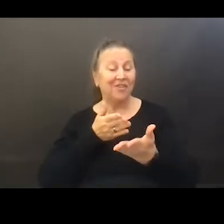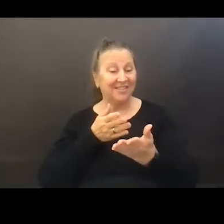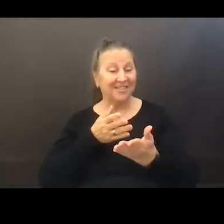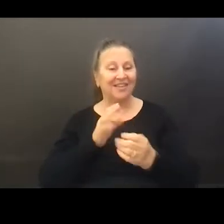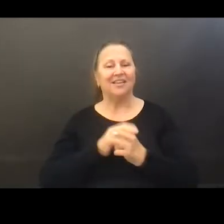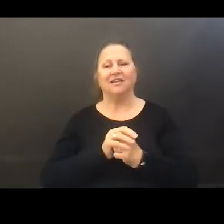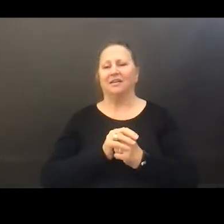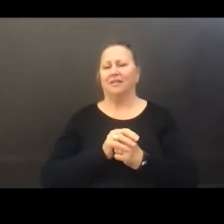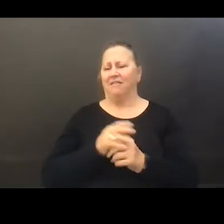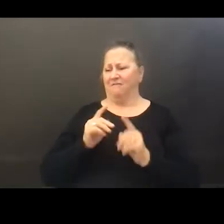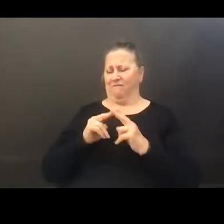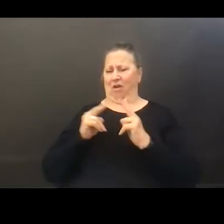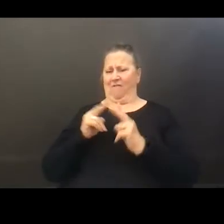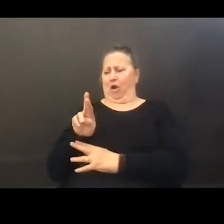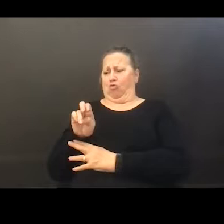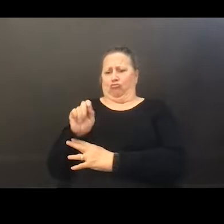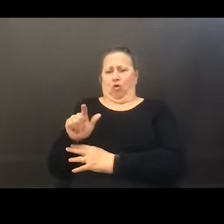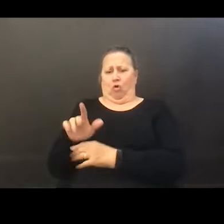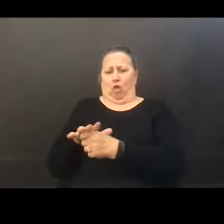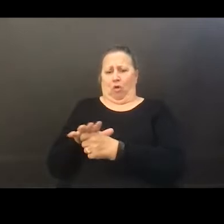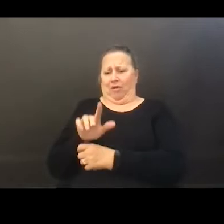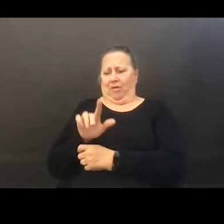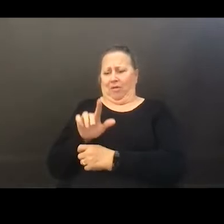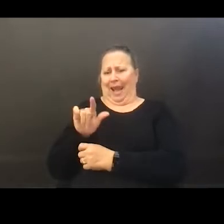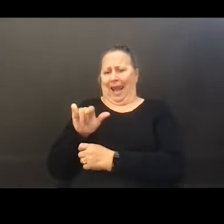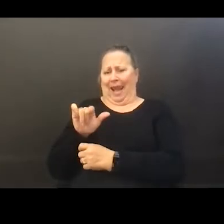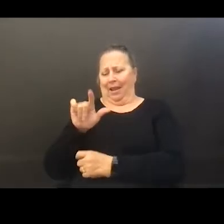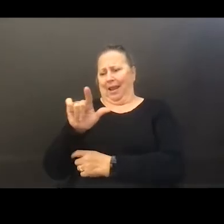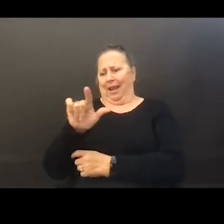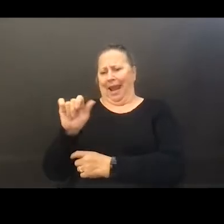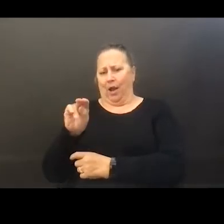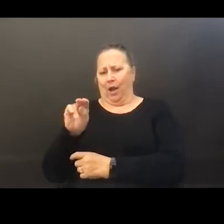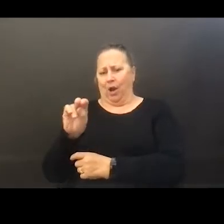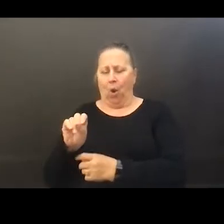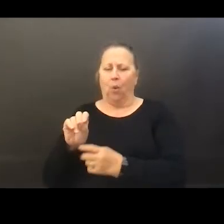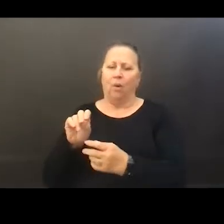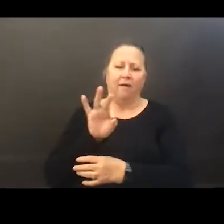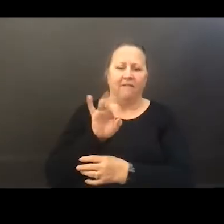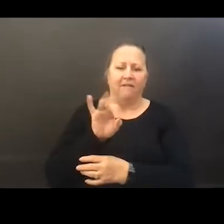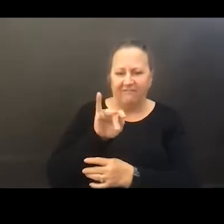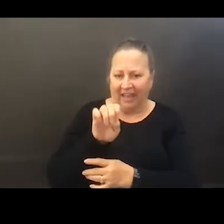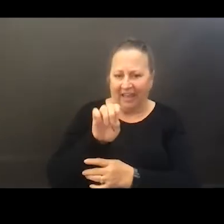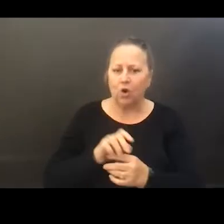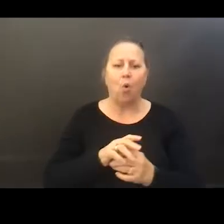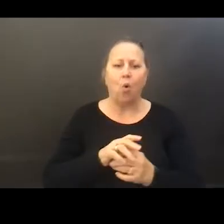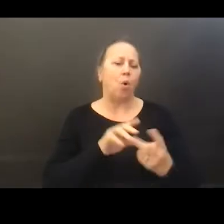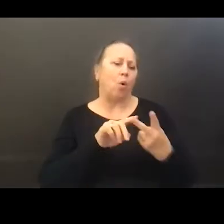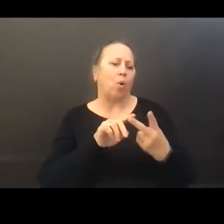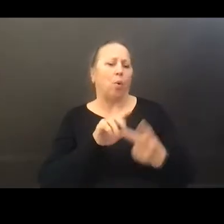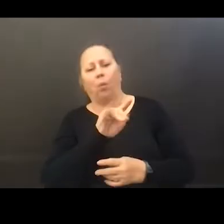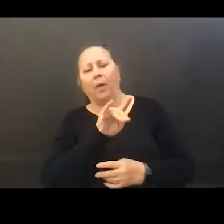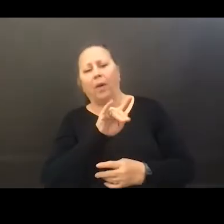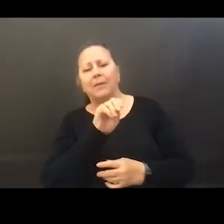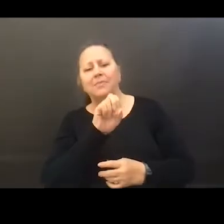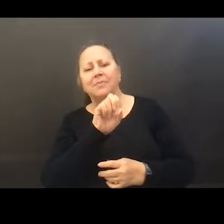from very rural locations in Llano and Fayette and Lee counties to much more urbanized locations in Williams and in Hayes County